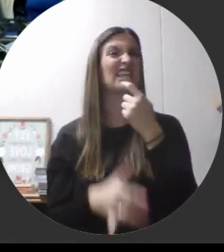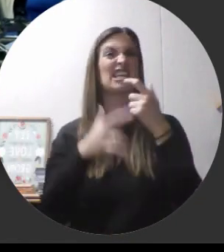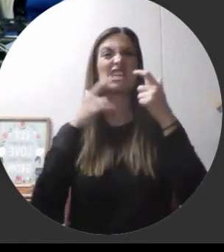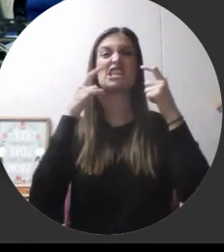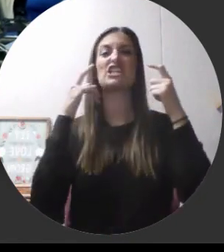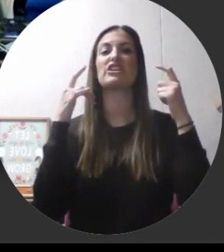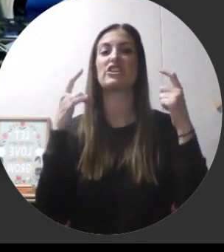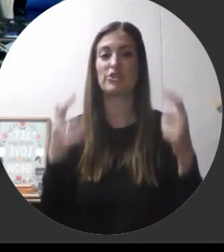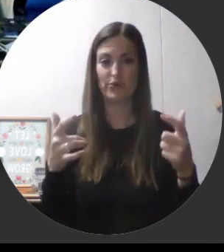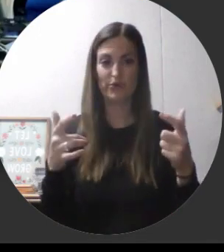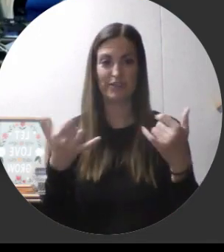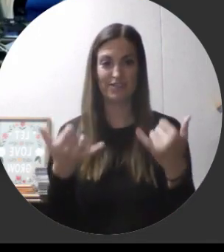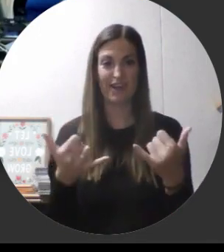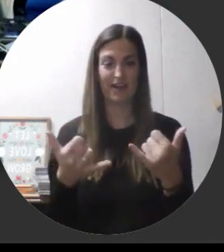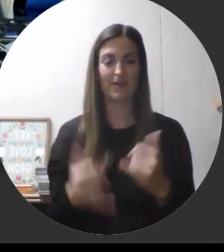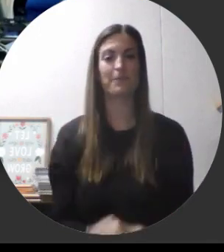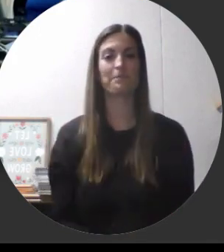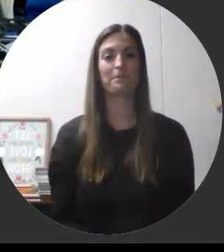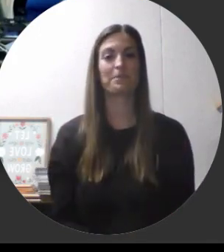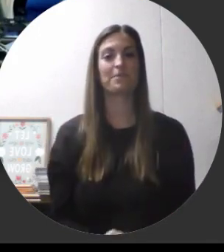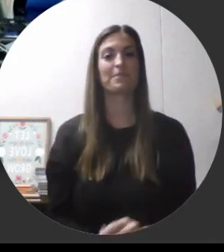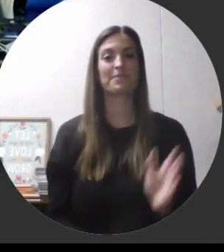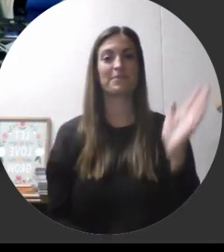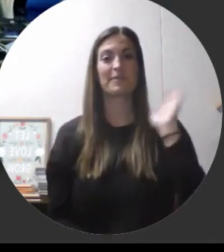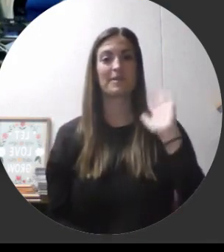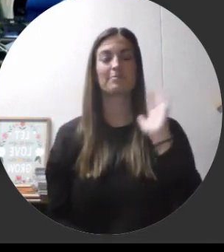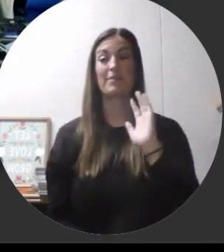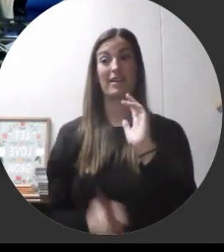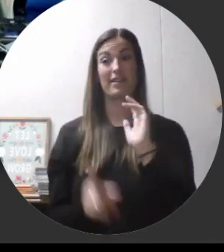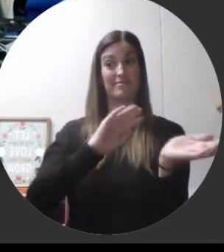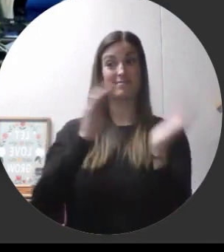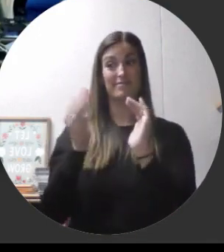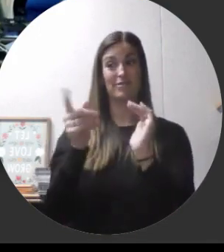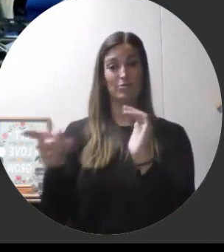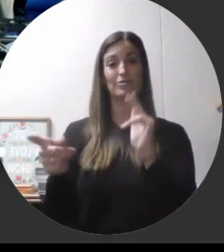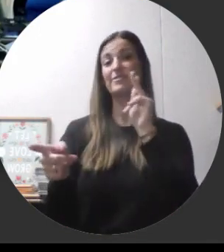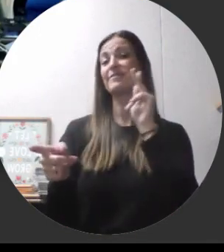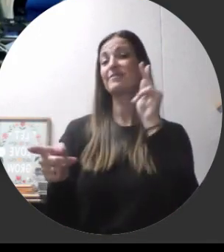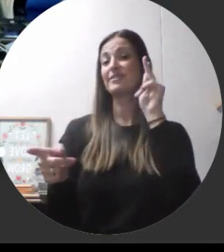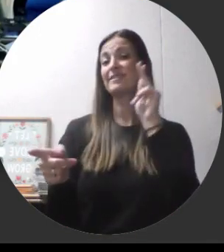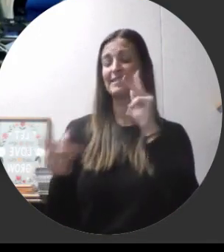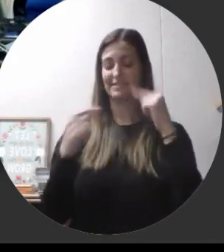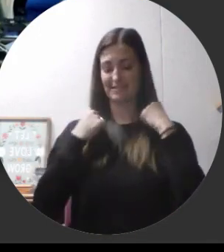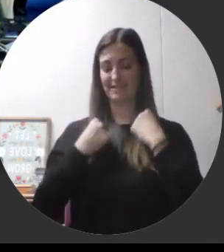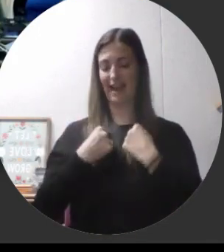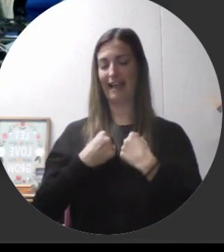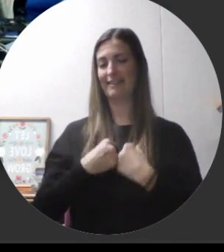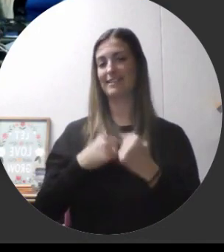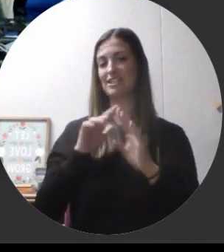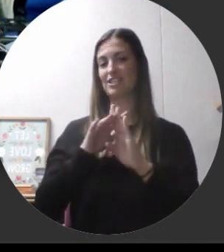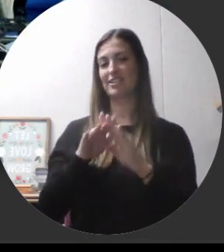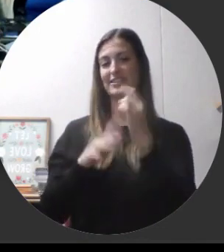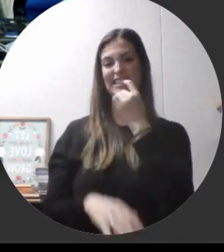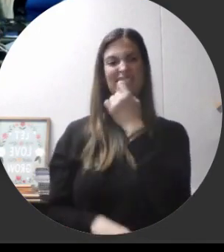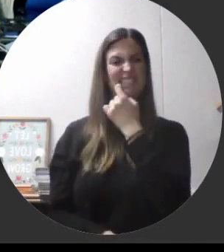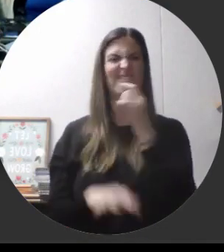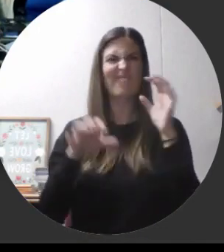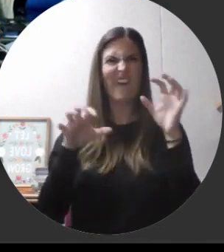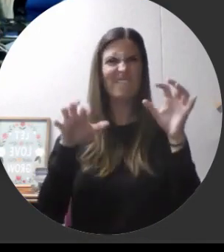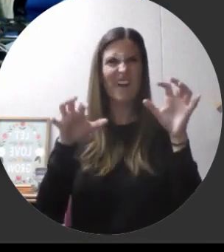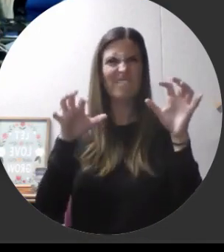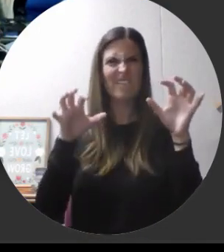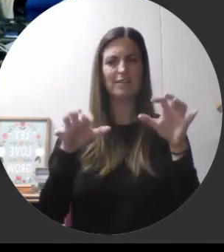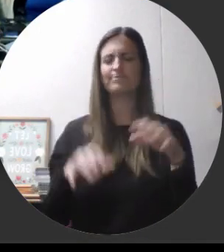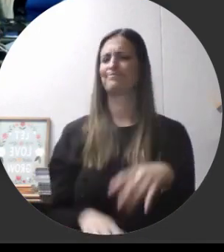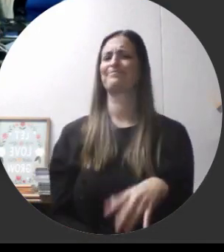bigger than the ones on Kirsty's necklace they are," and Angus made frightening, chewing faces. "Whatever's this